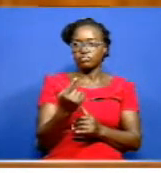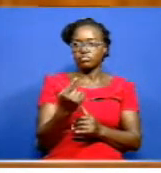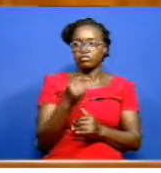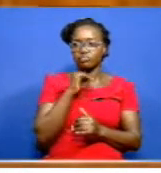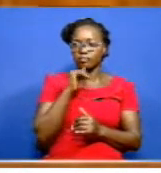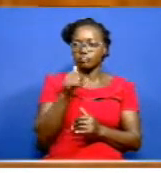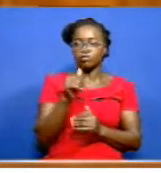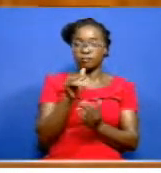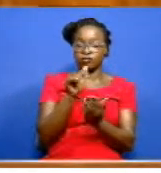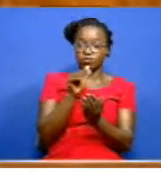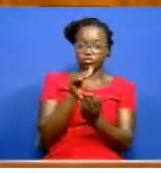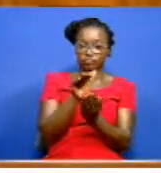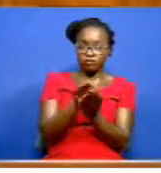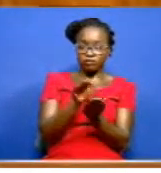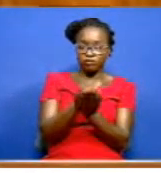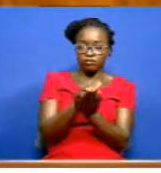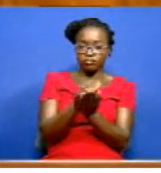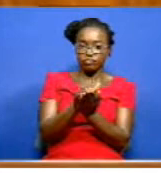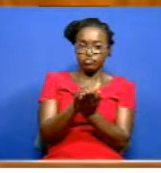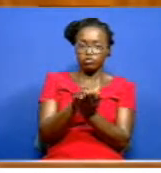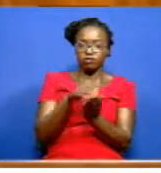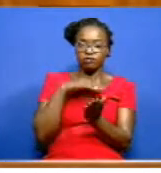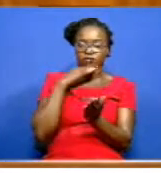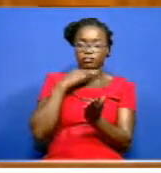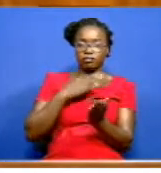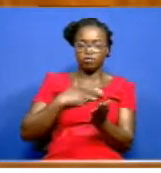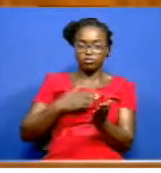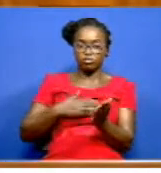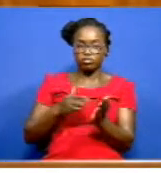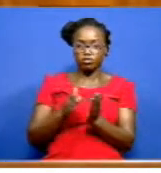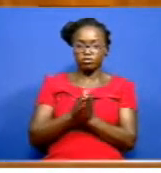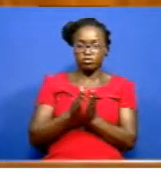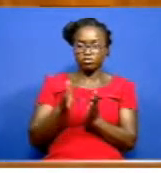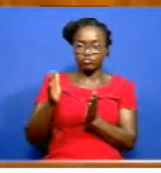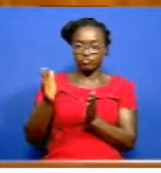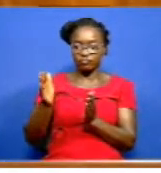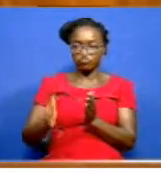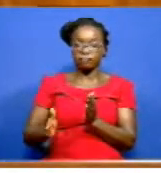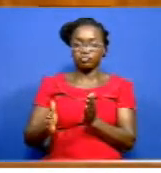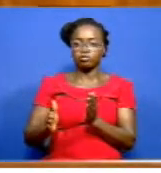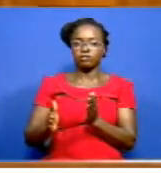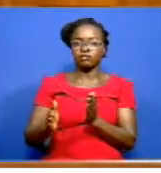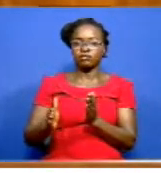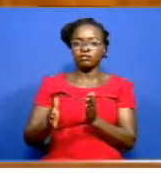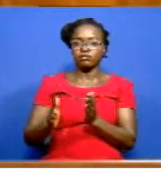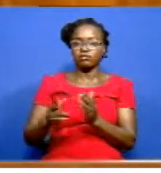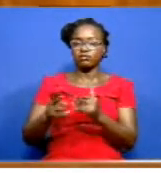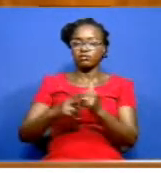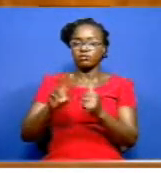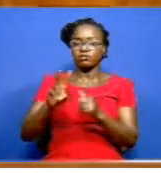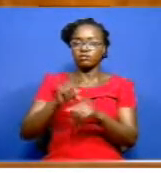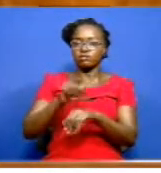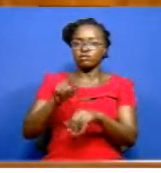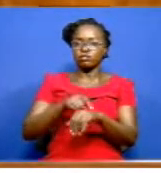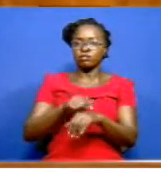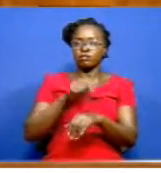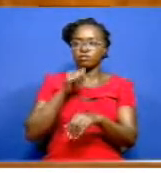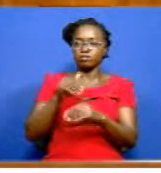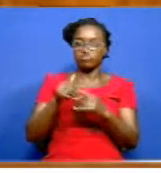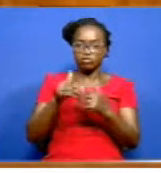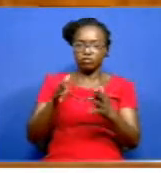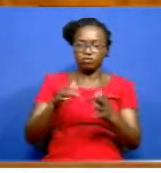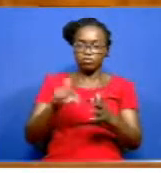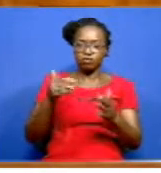not to preserve dead bodies for a period of exceeding 72 hours and not to release